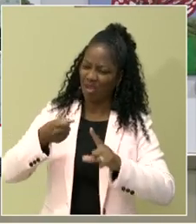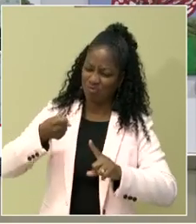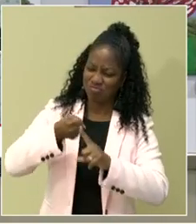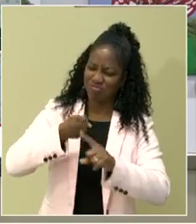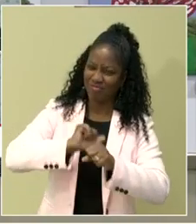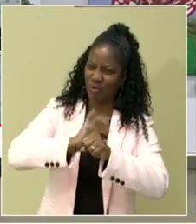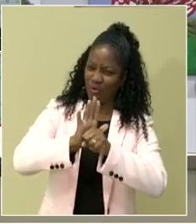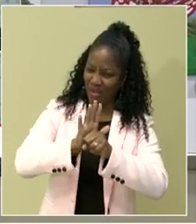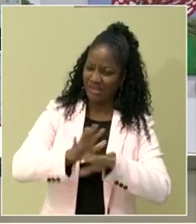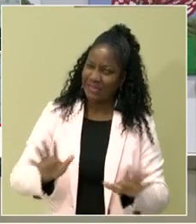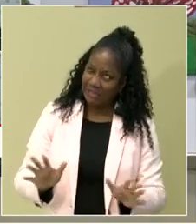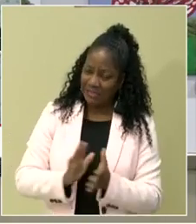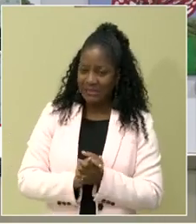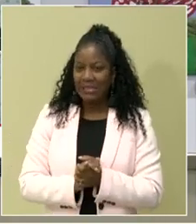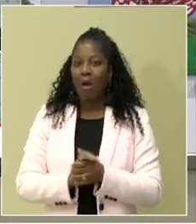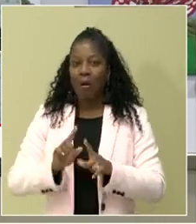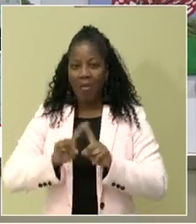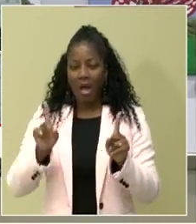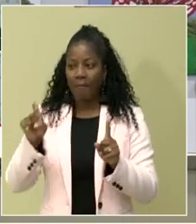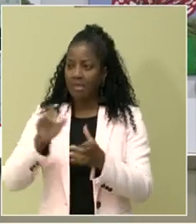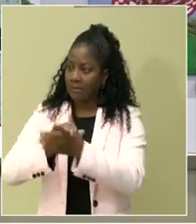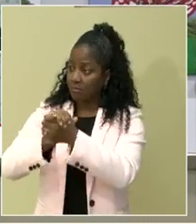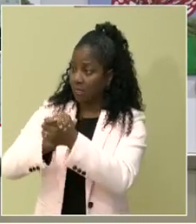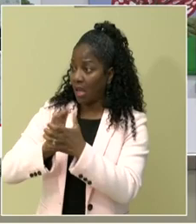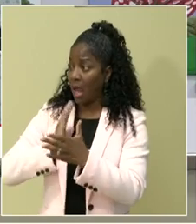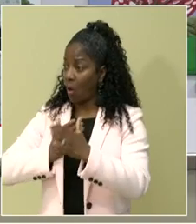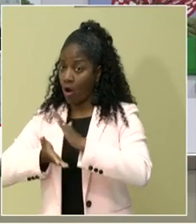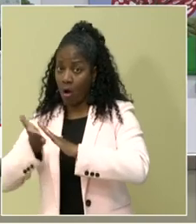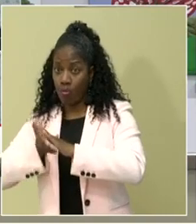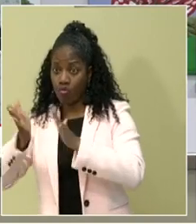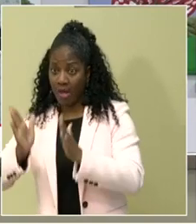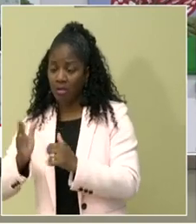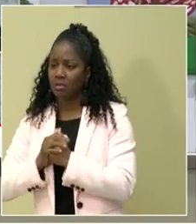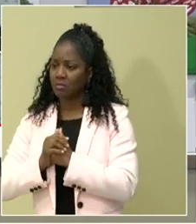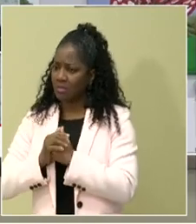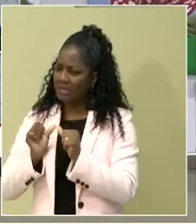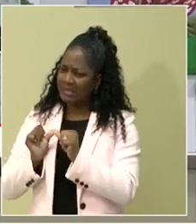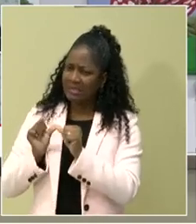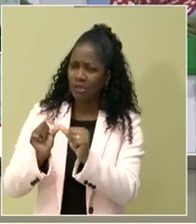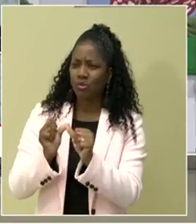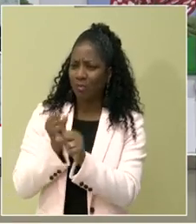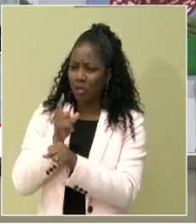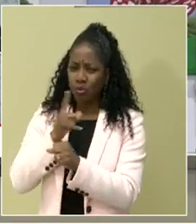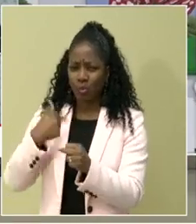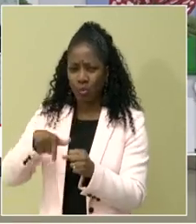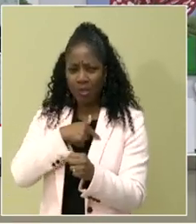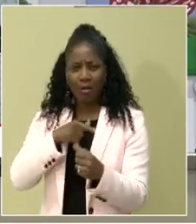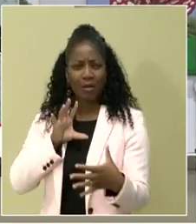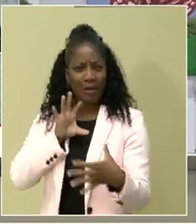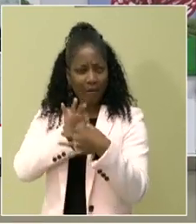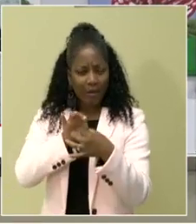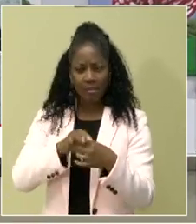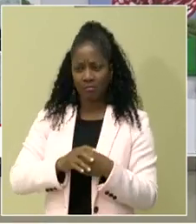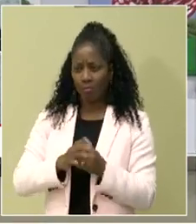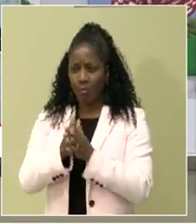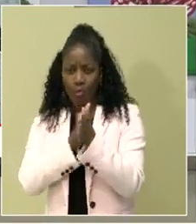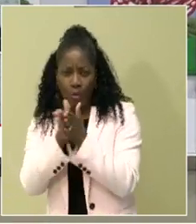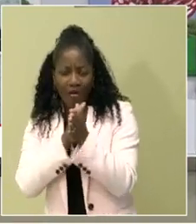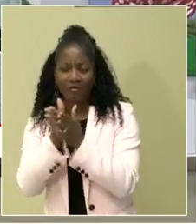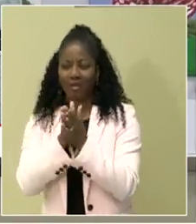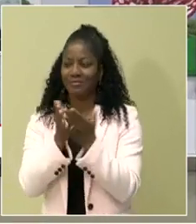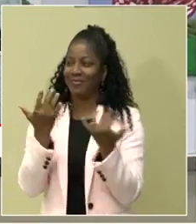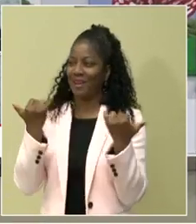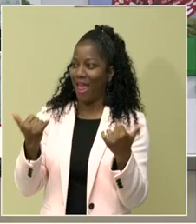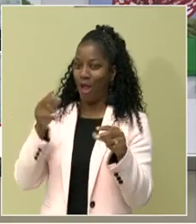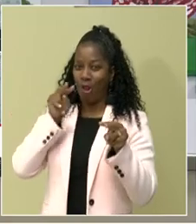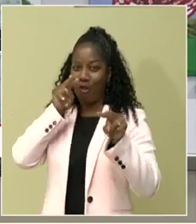However, I must congratulate our operators for keeping us connected and motivated. So now we're looking forward to